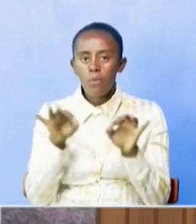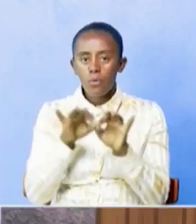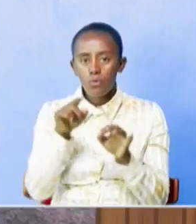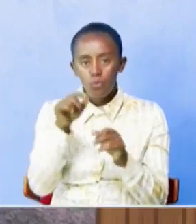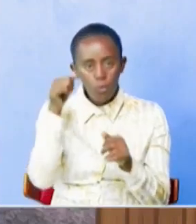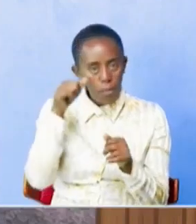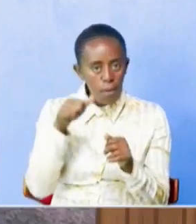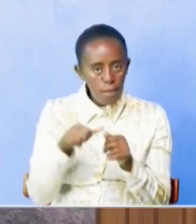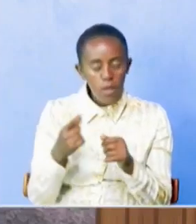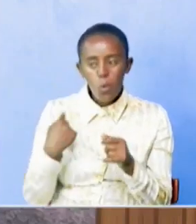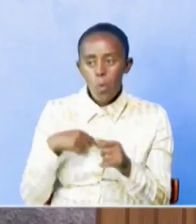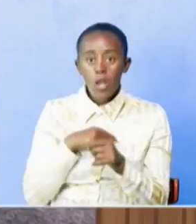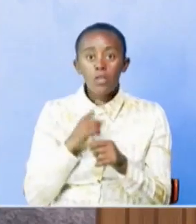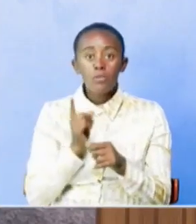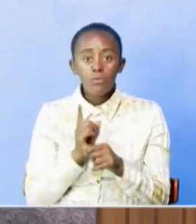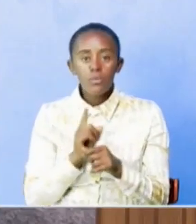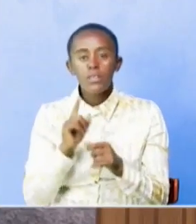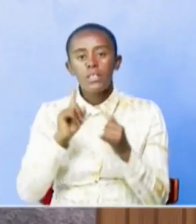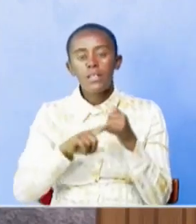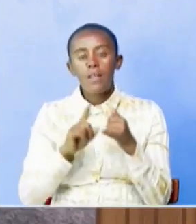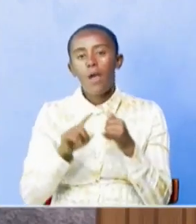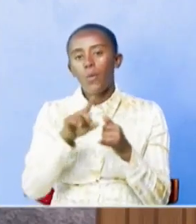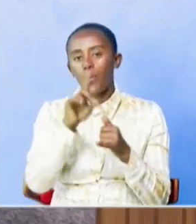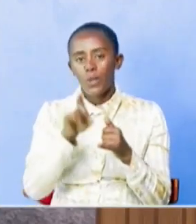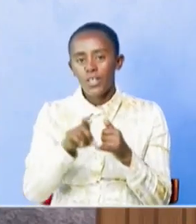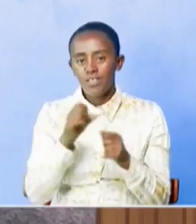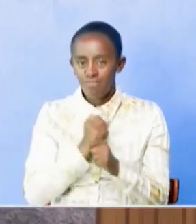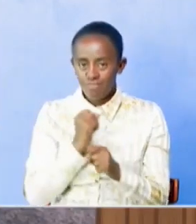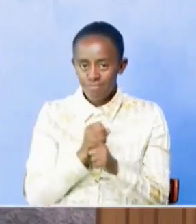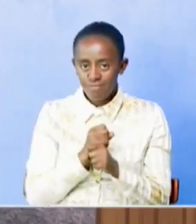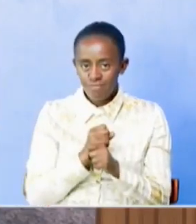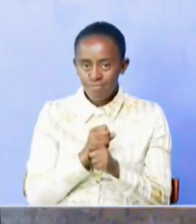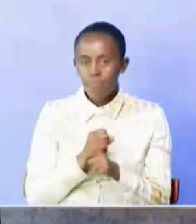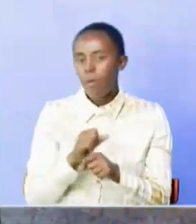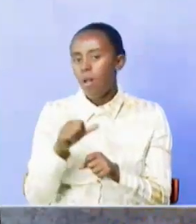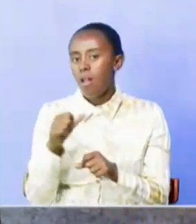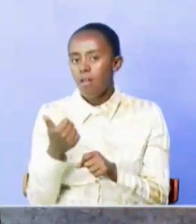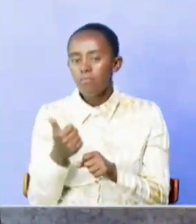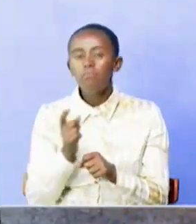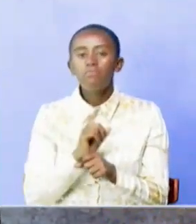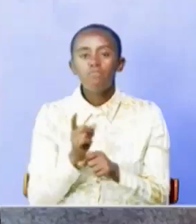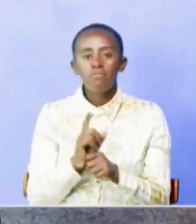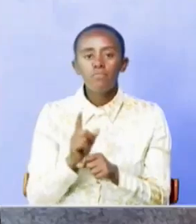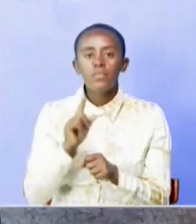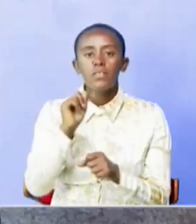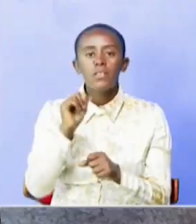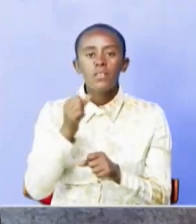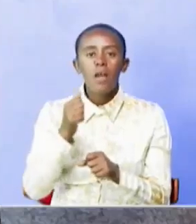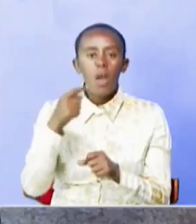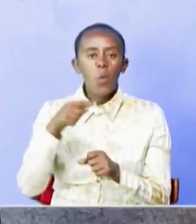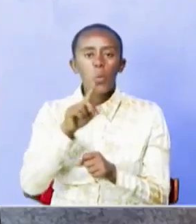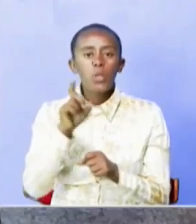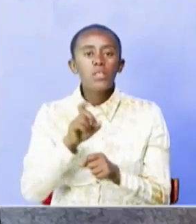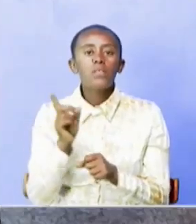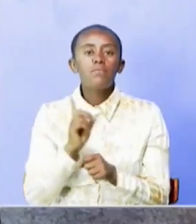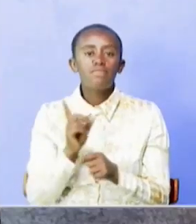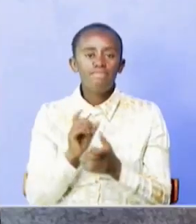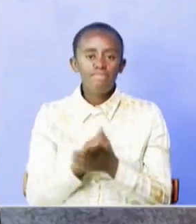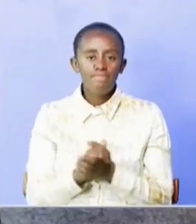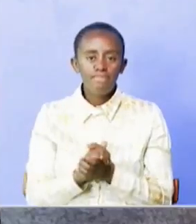remember when we are making tag questions. What else can we say about tag questions?